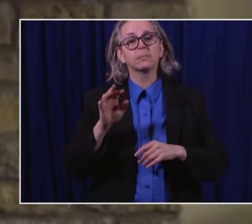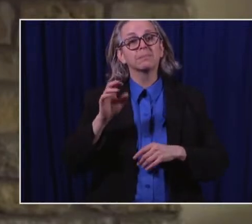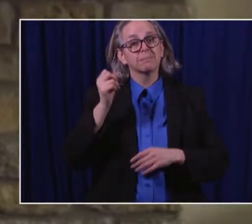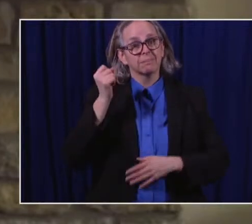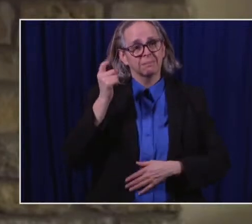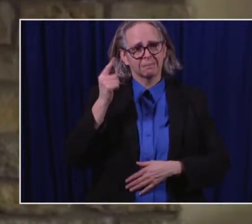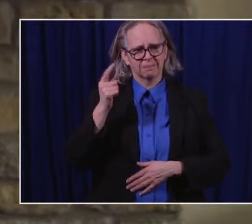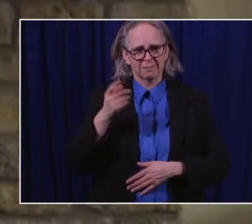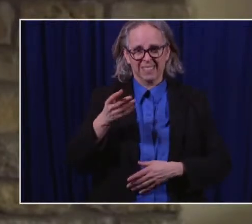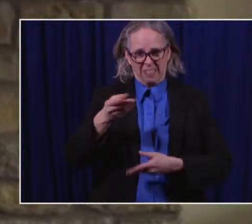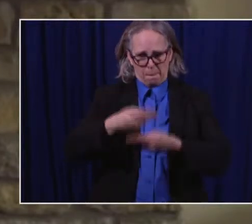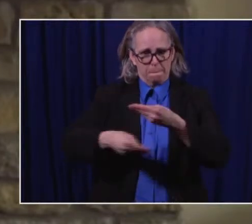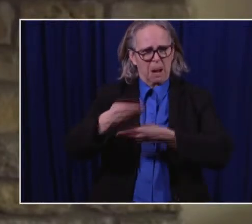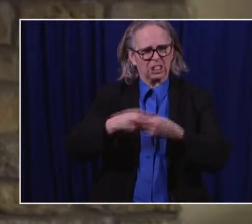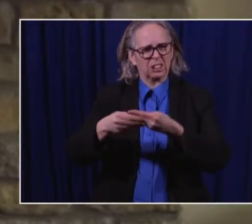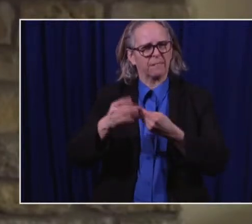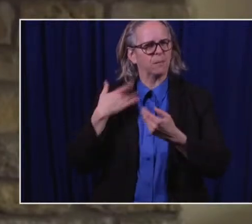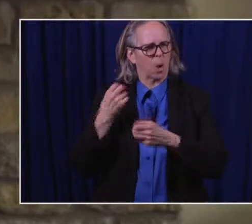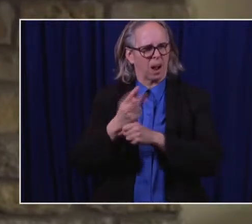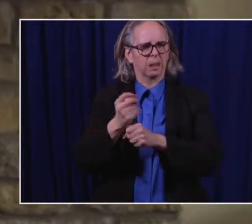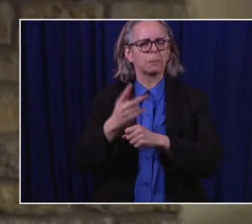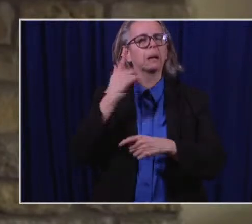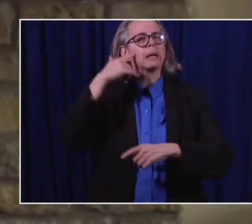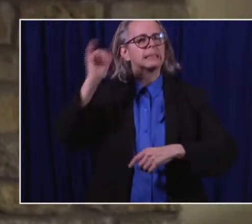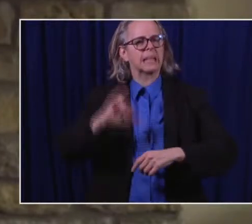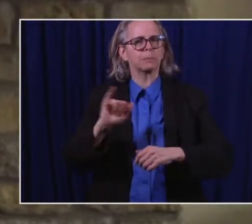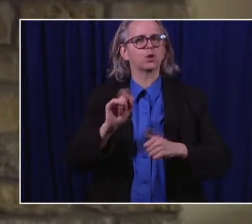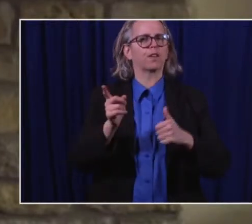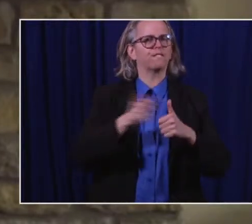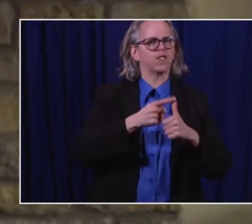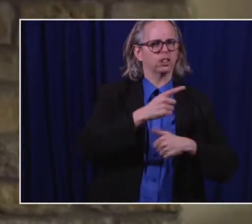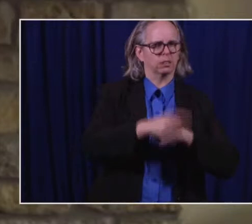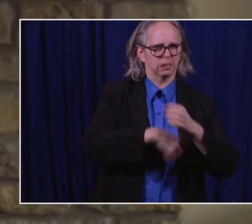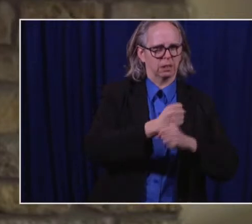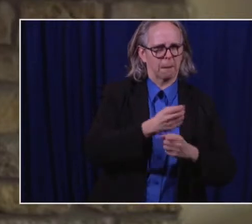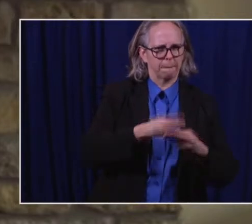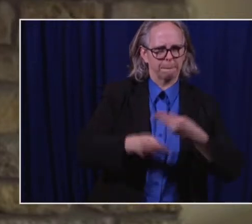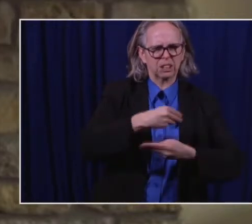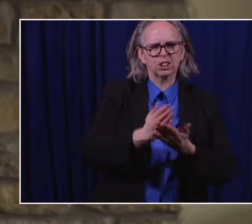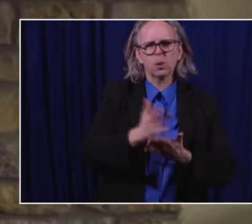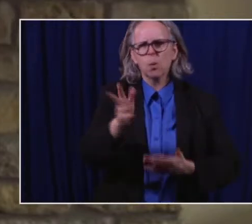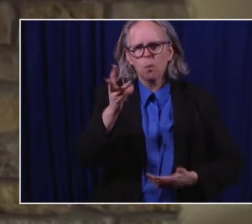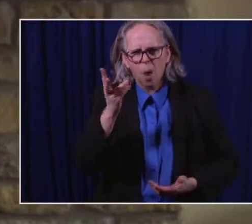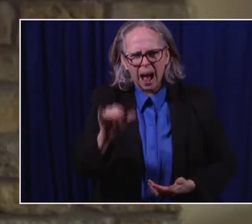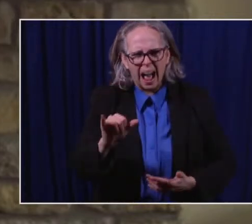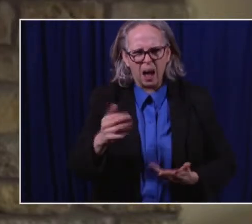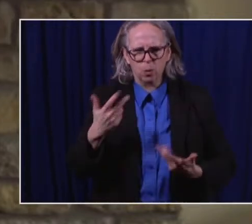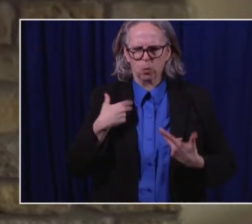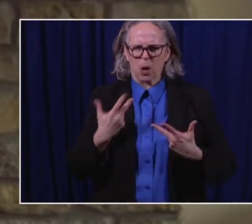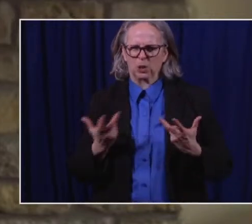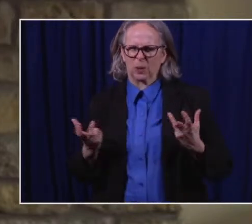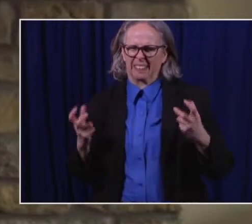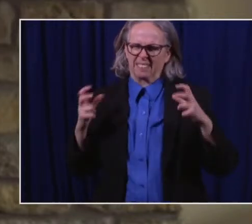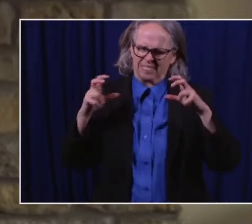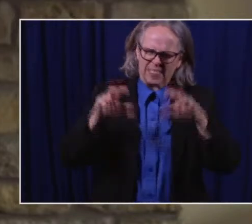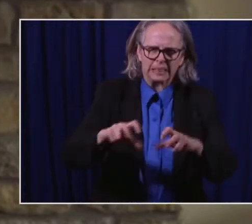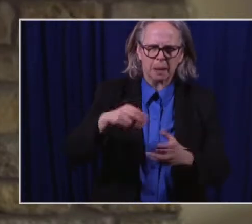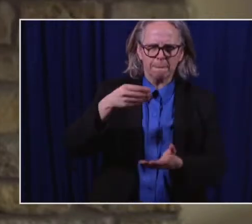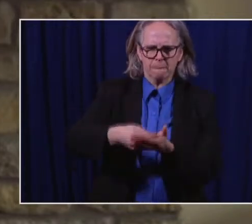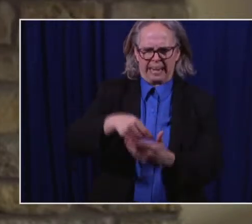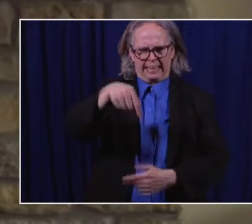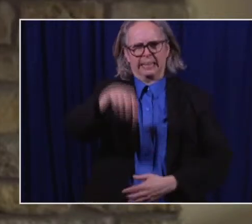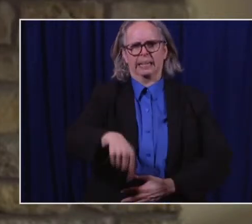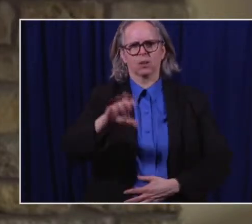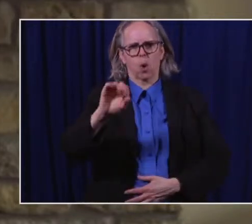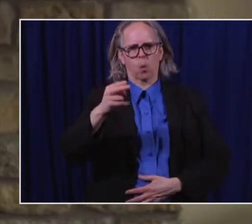to our first budget in that we're investing in Ohioans. We're investing in our young people. We